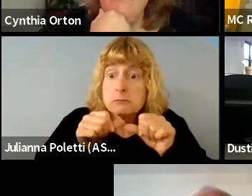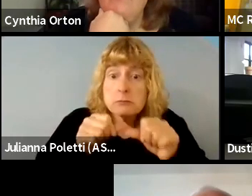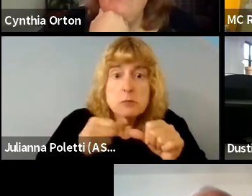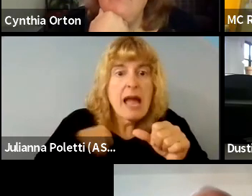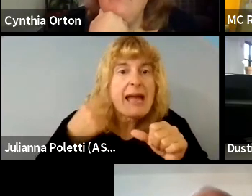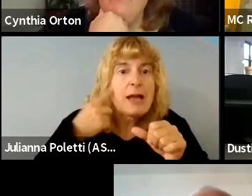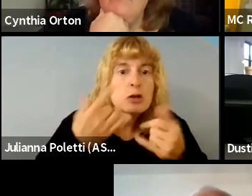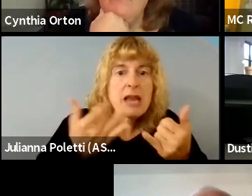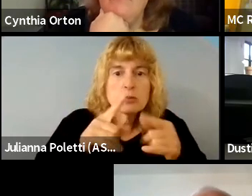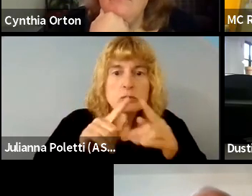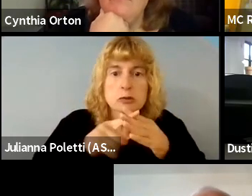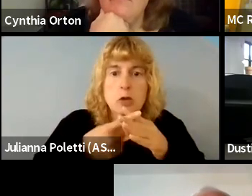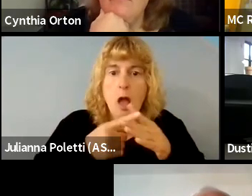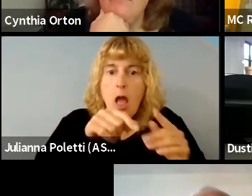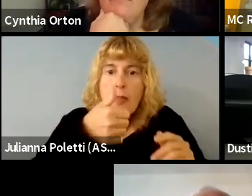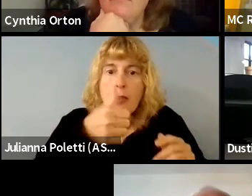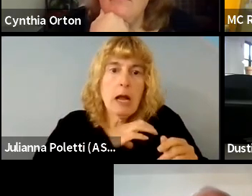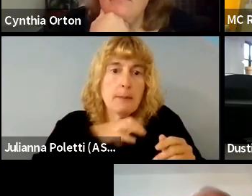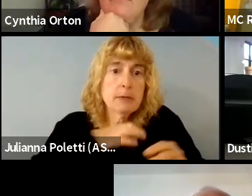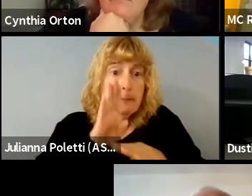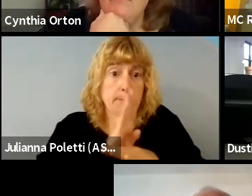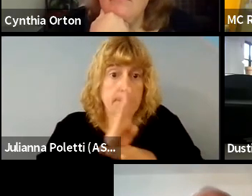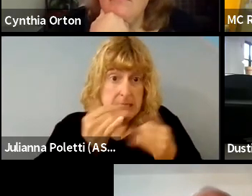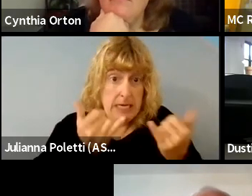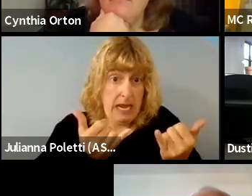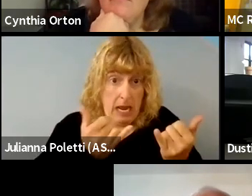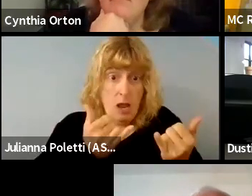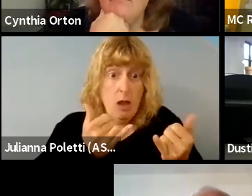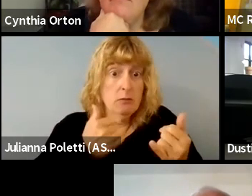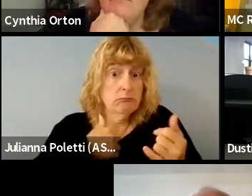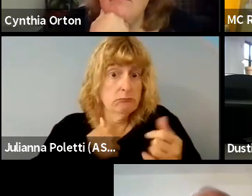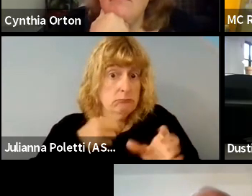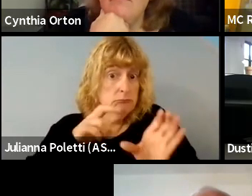into commission business, other commission business now.